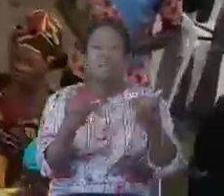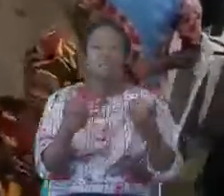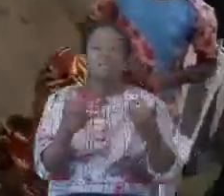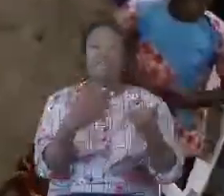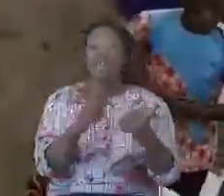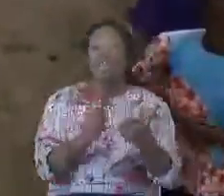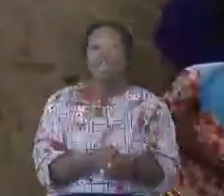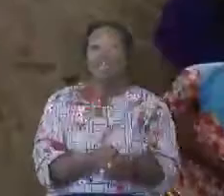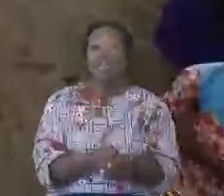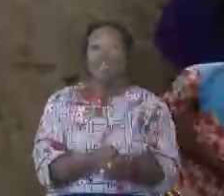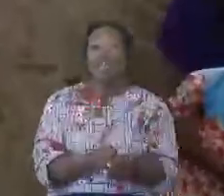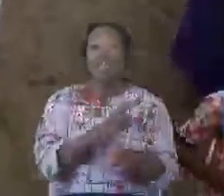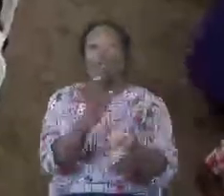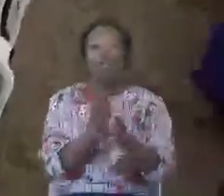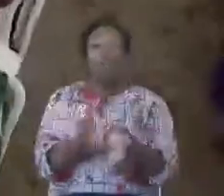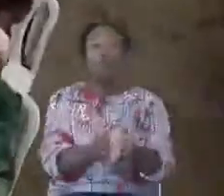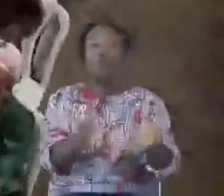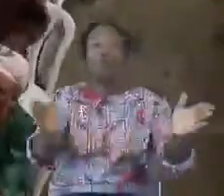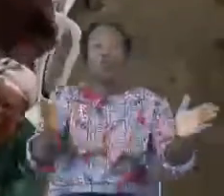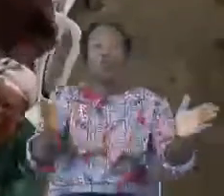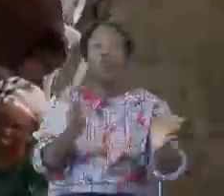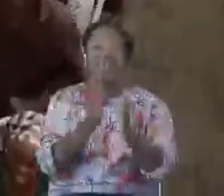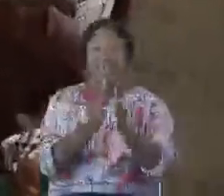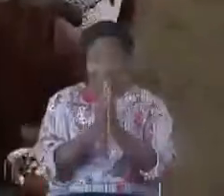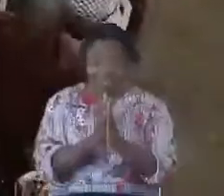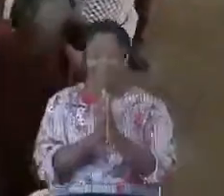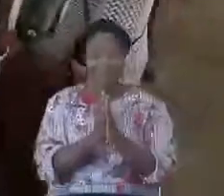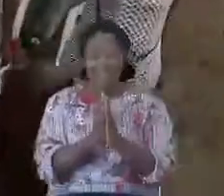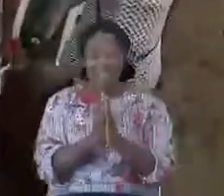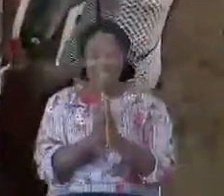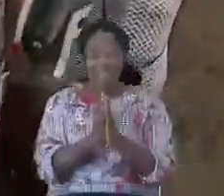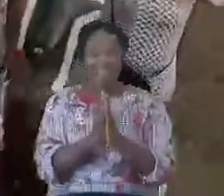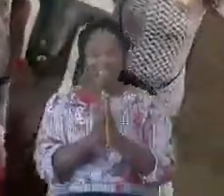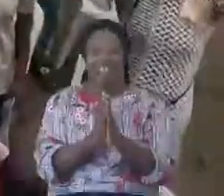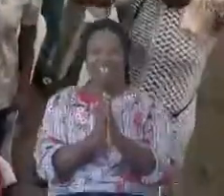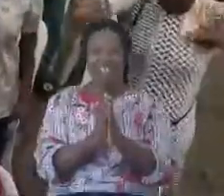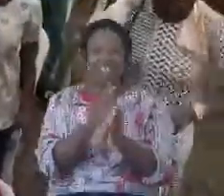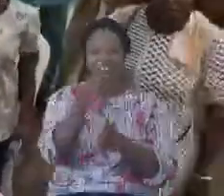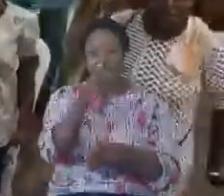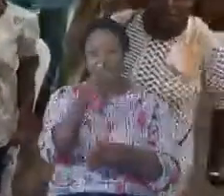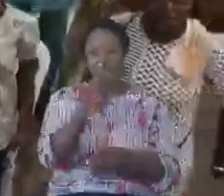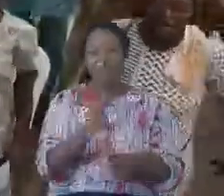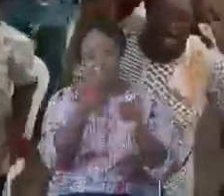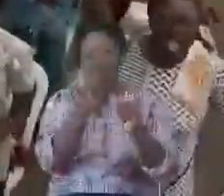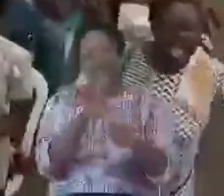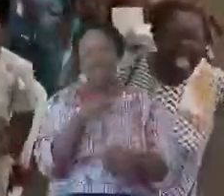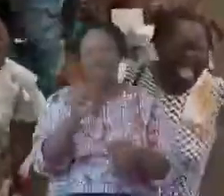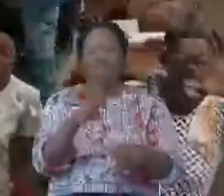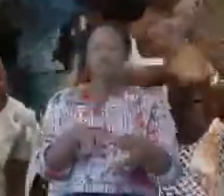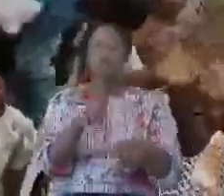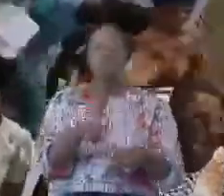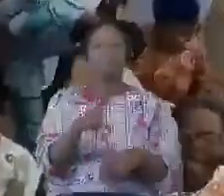Another amen. Now a global amen.